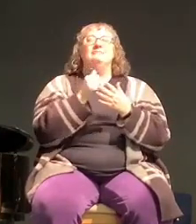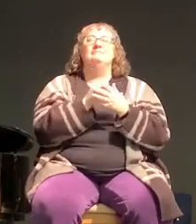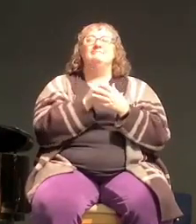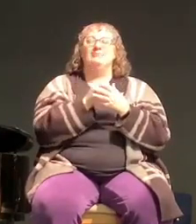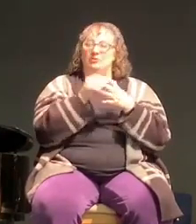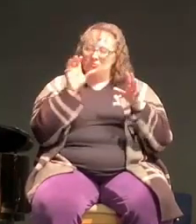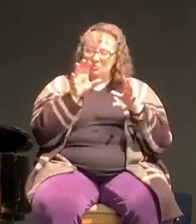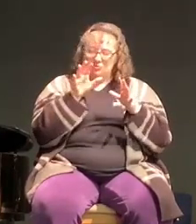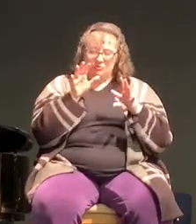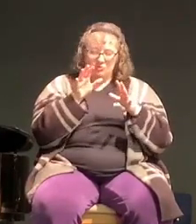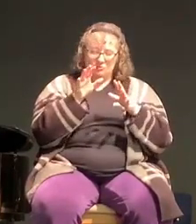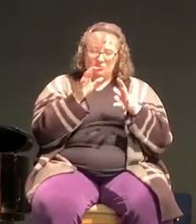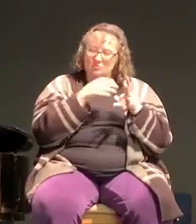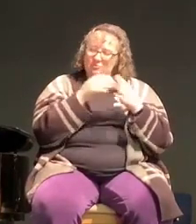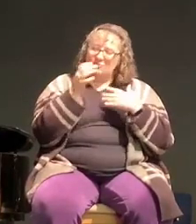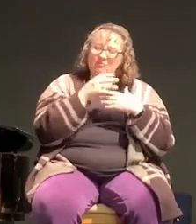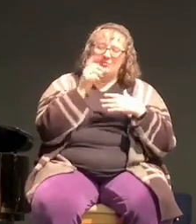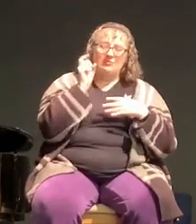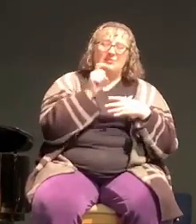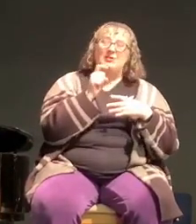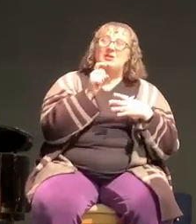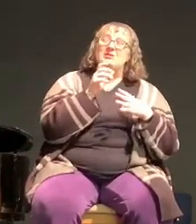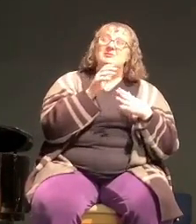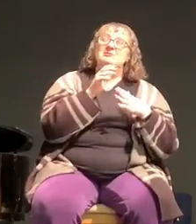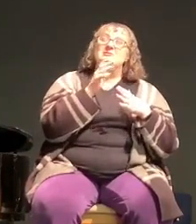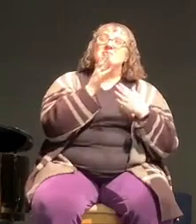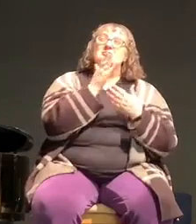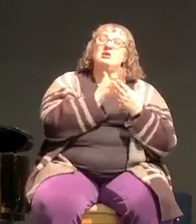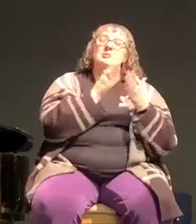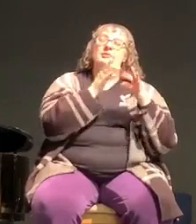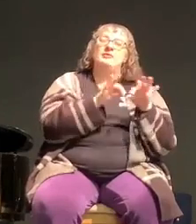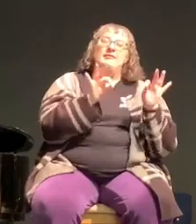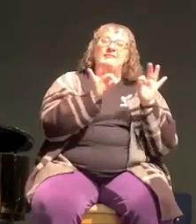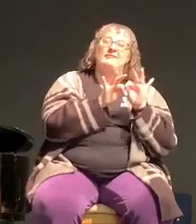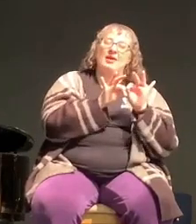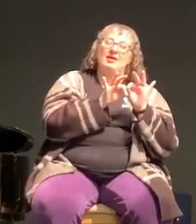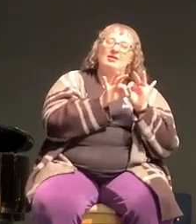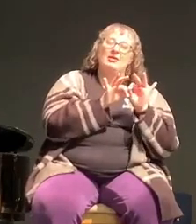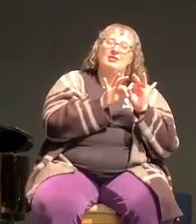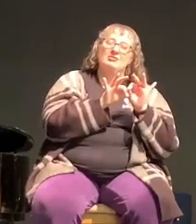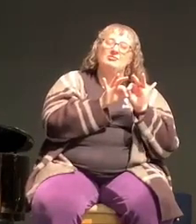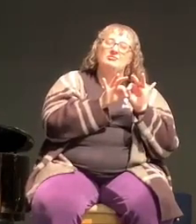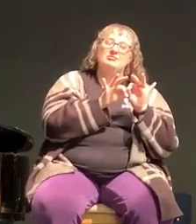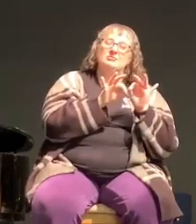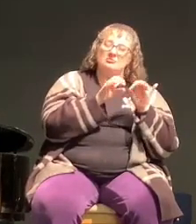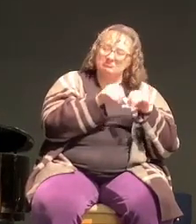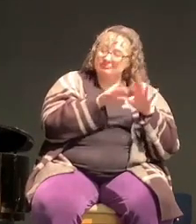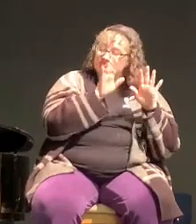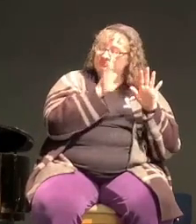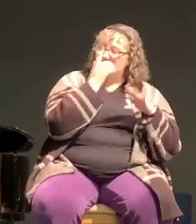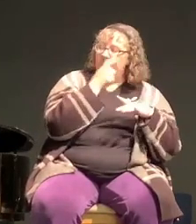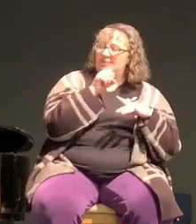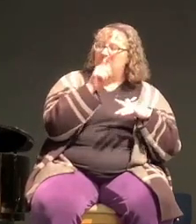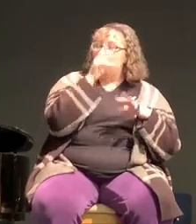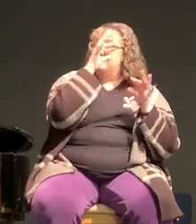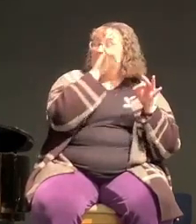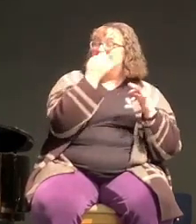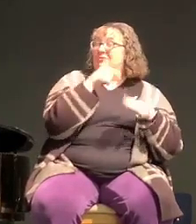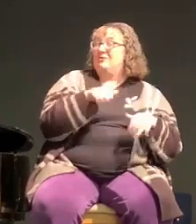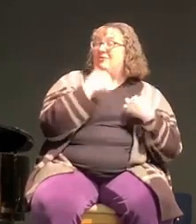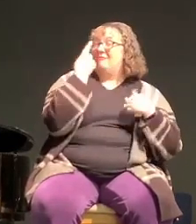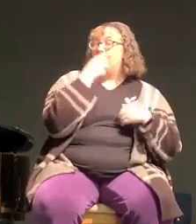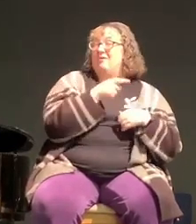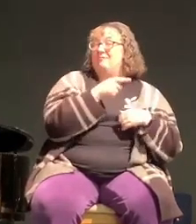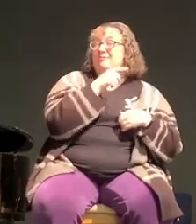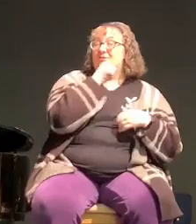do anything for them. That you would even bend some of your values for them. Maybe even make some decisions with your life for them and not